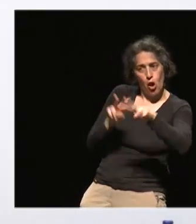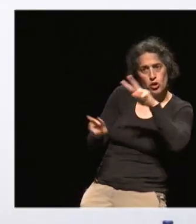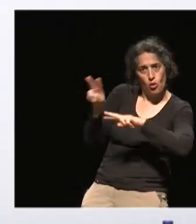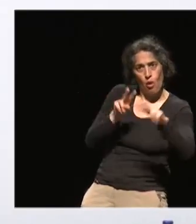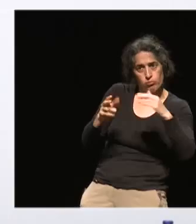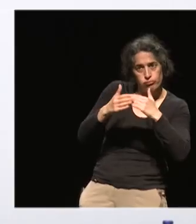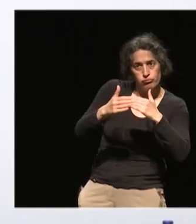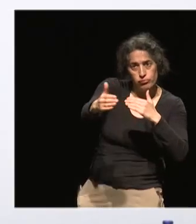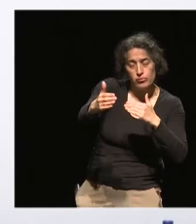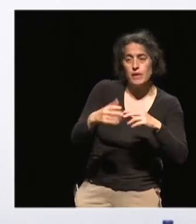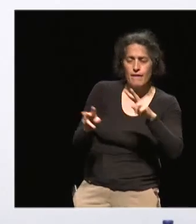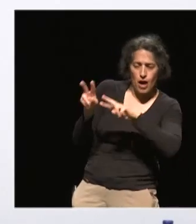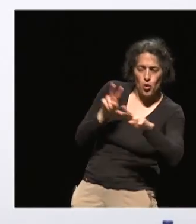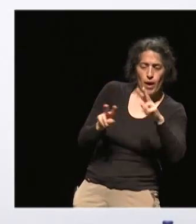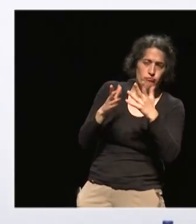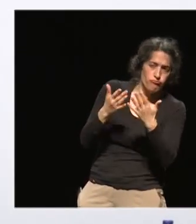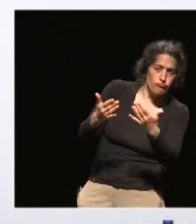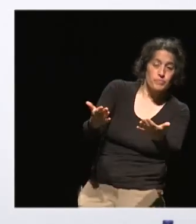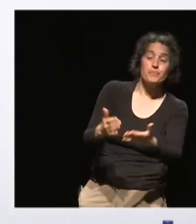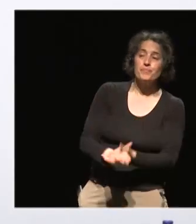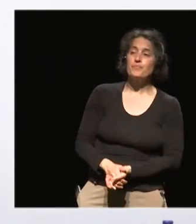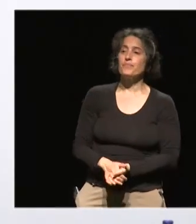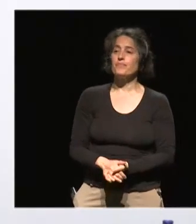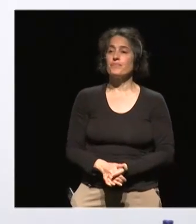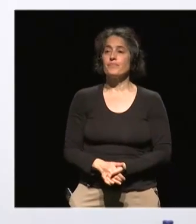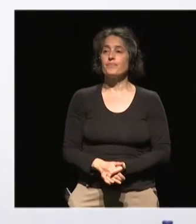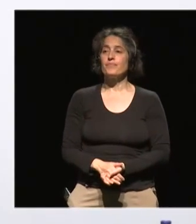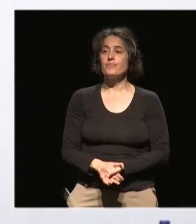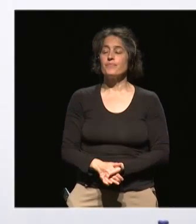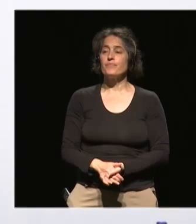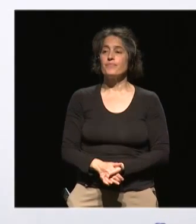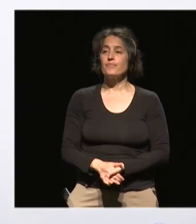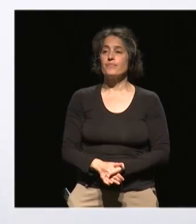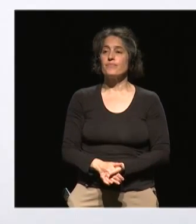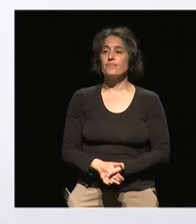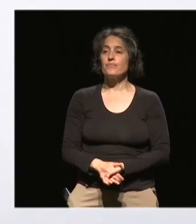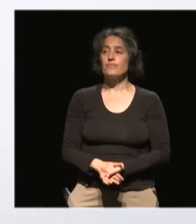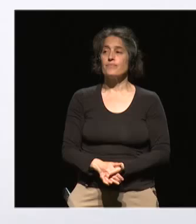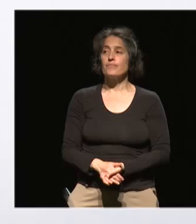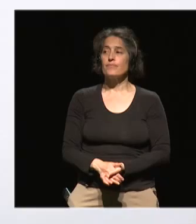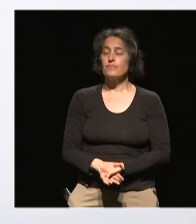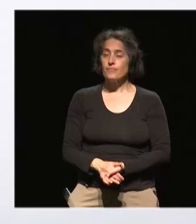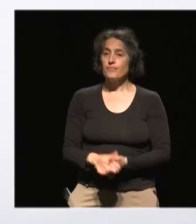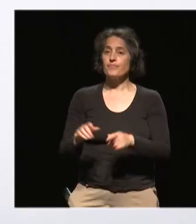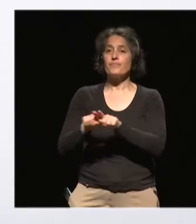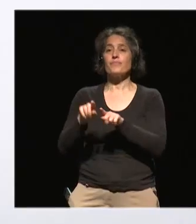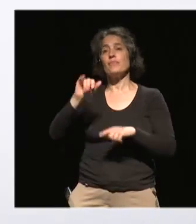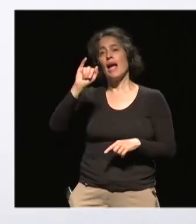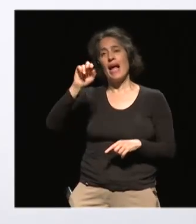are an essential part of the agreement. But now, today, because of that, it's our duty to